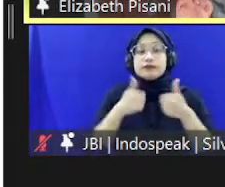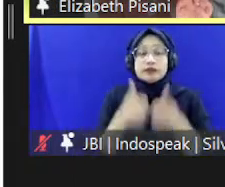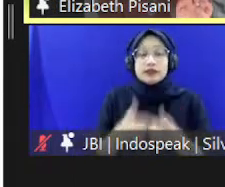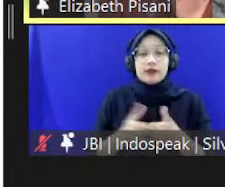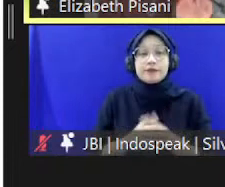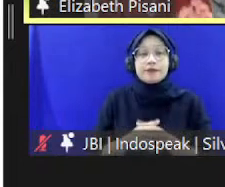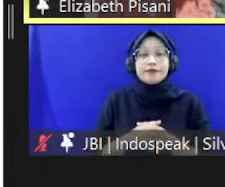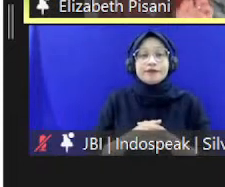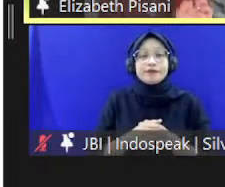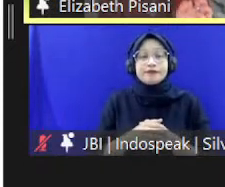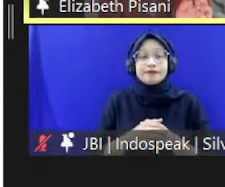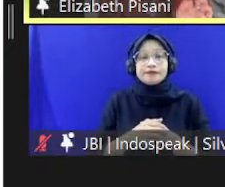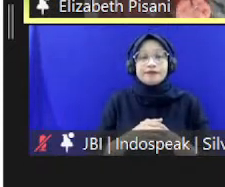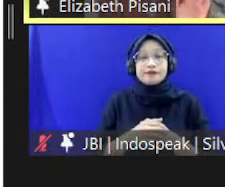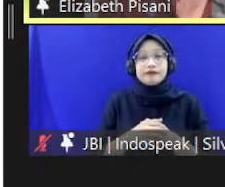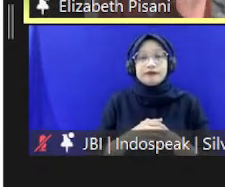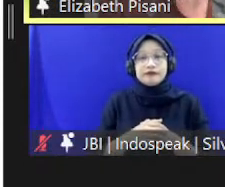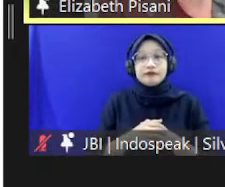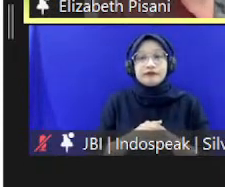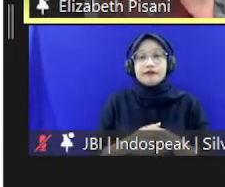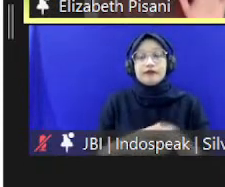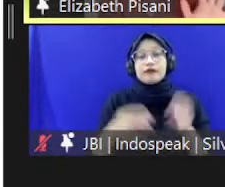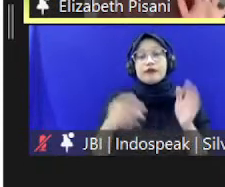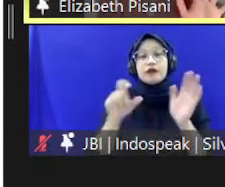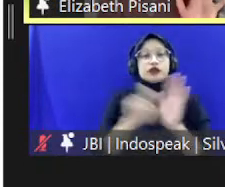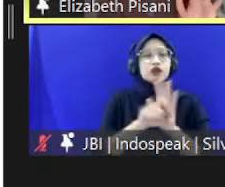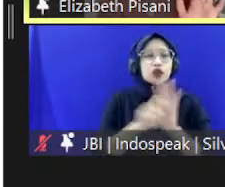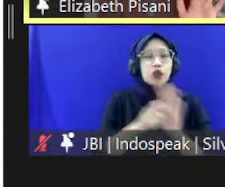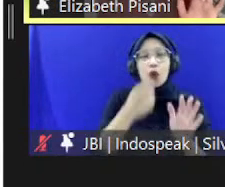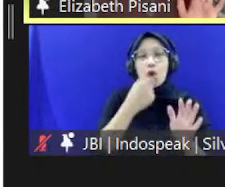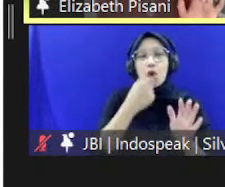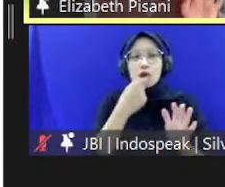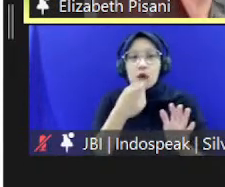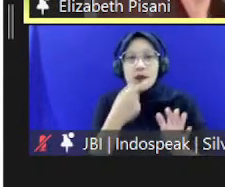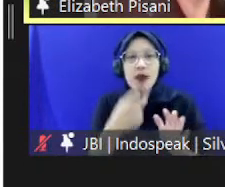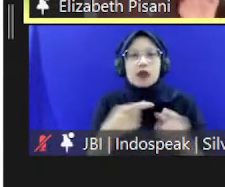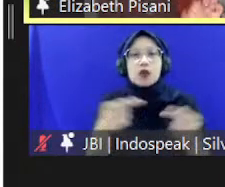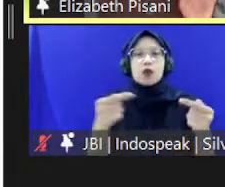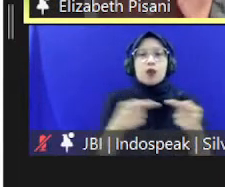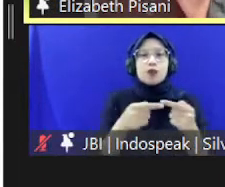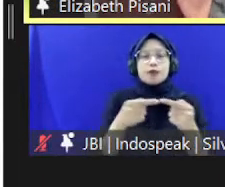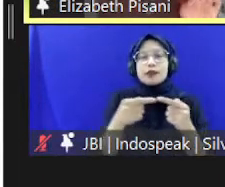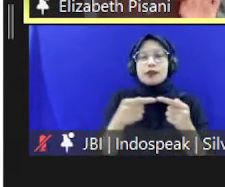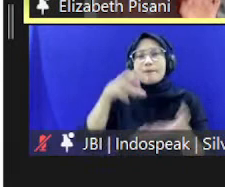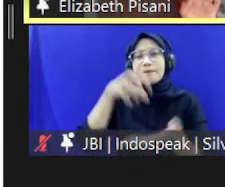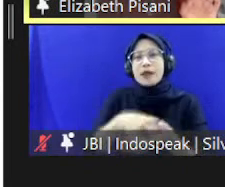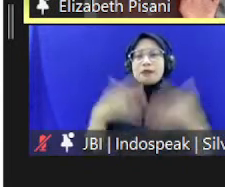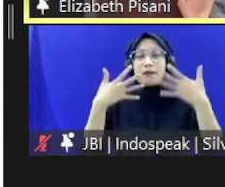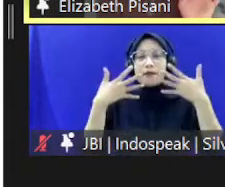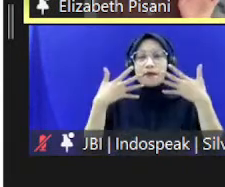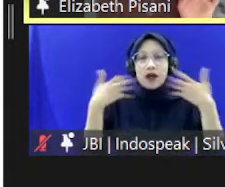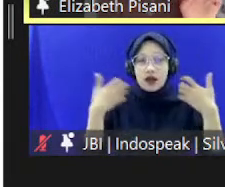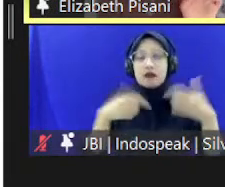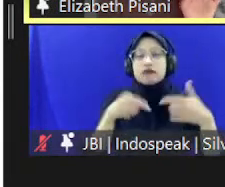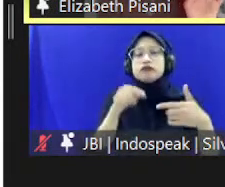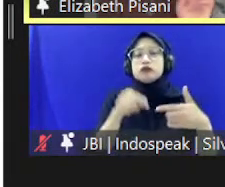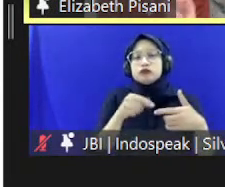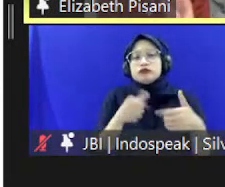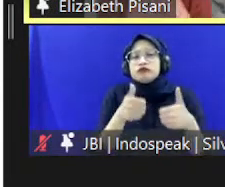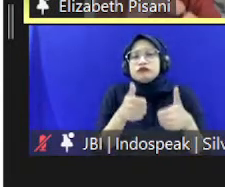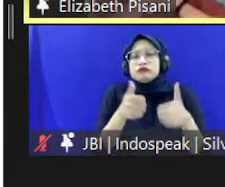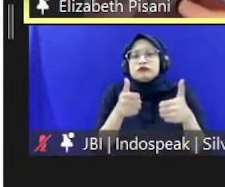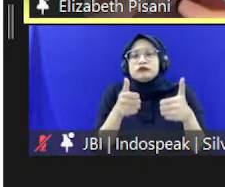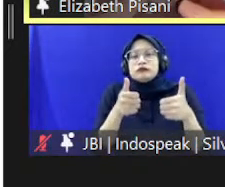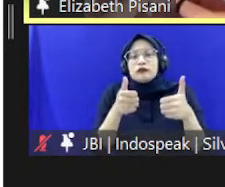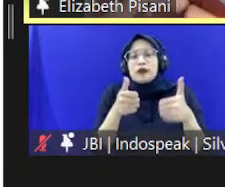samples that we picked up of cardiovascular diseases, 5 molecules in Malang, met quality. And you can see